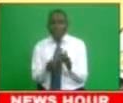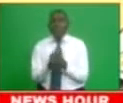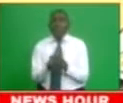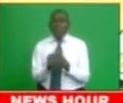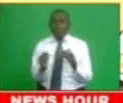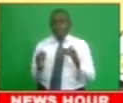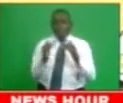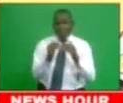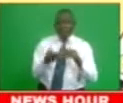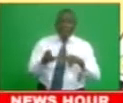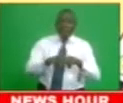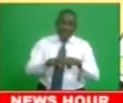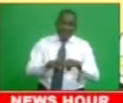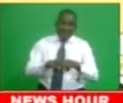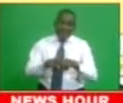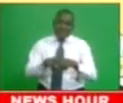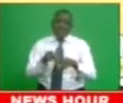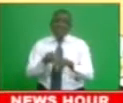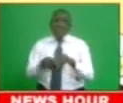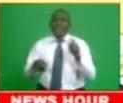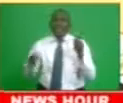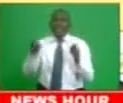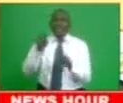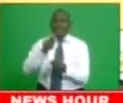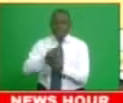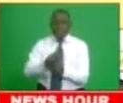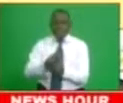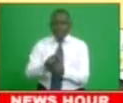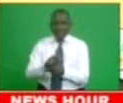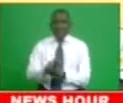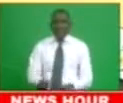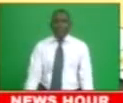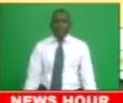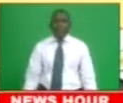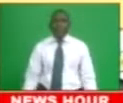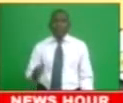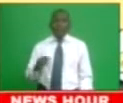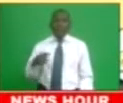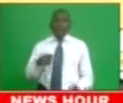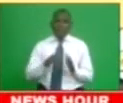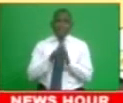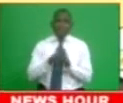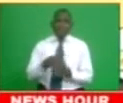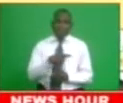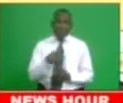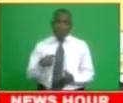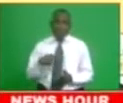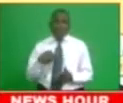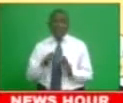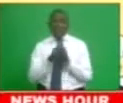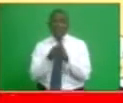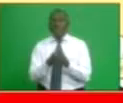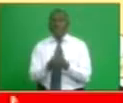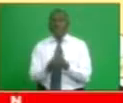much increase in the changes in the price level. We have, for example, education, which